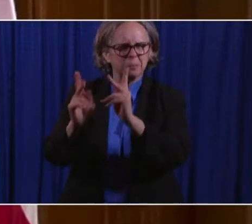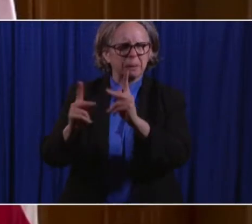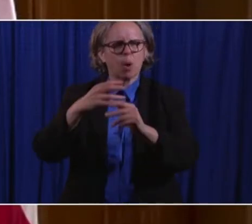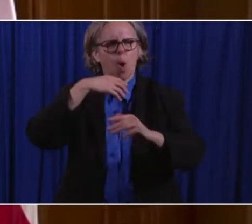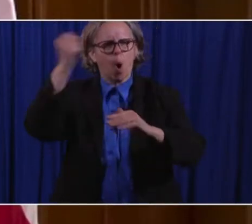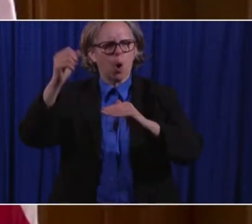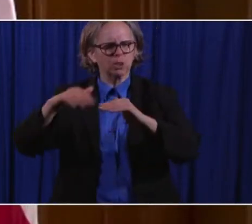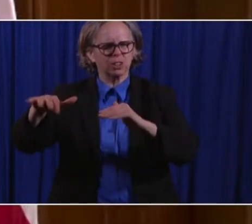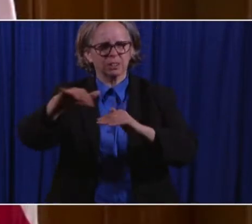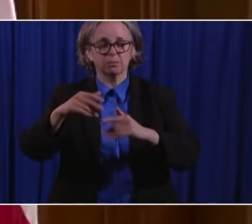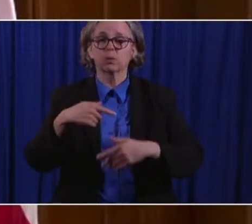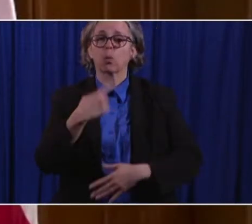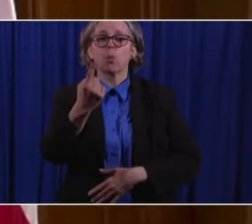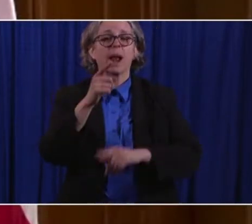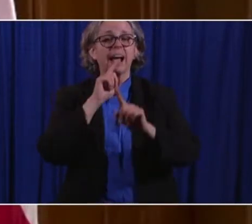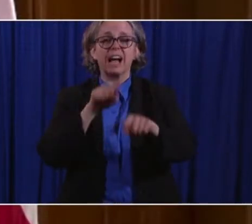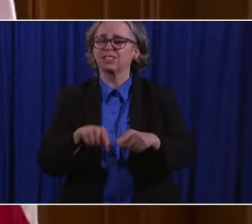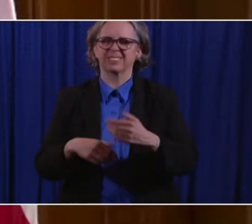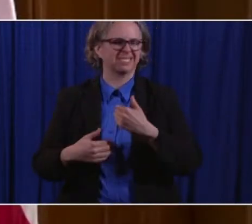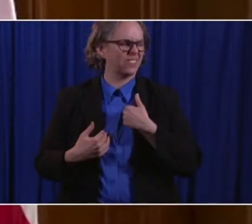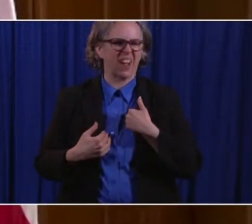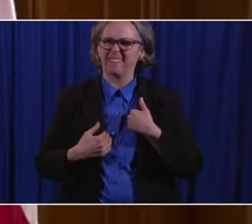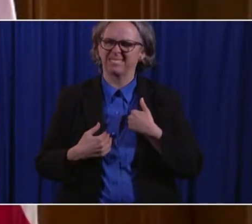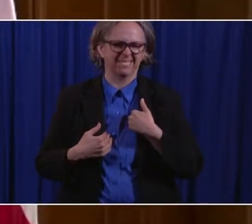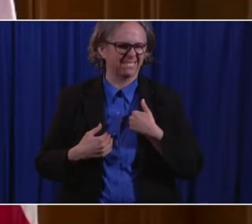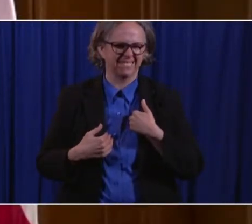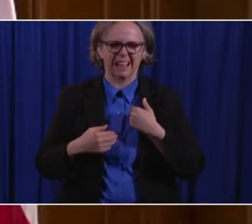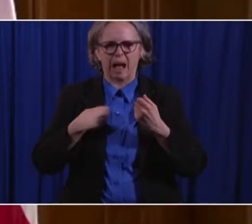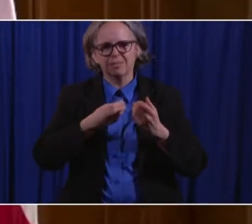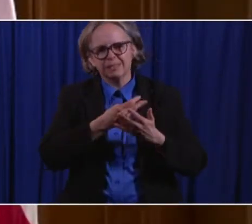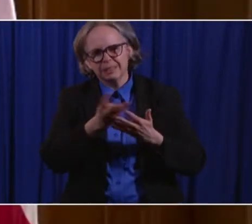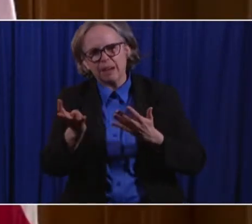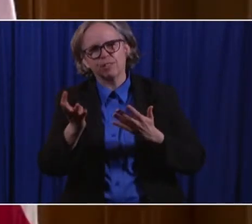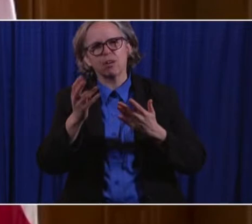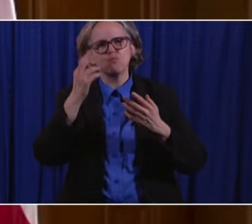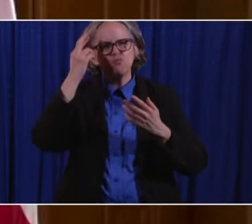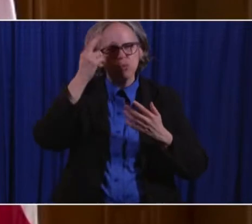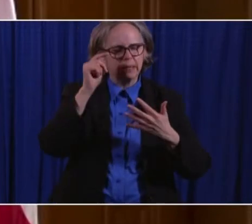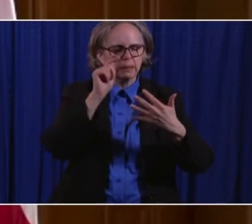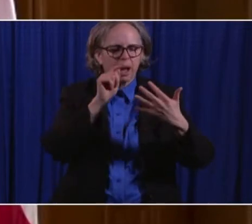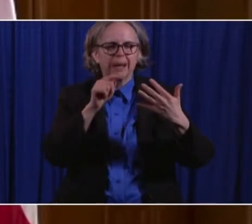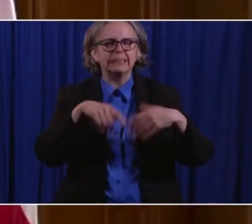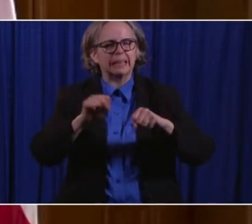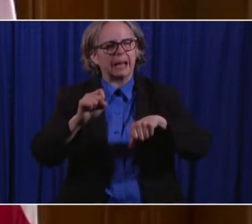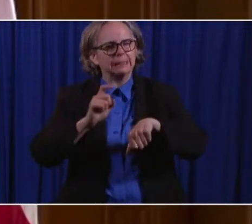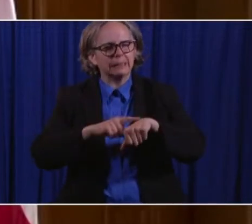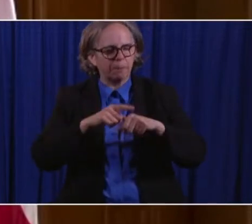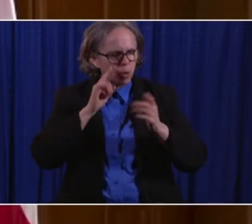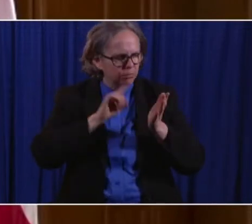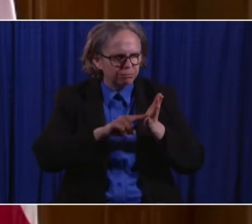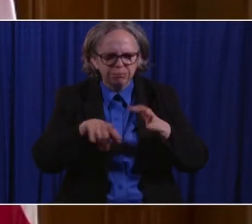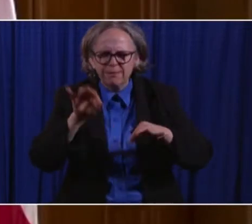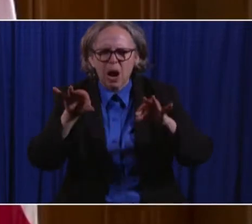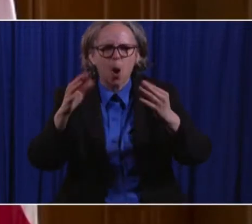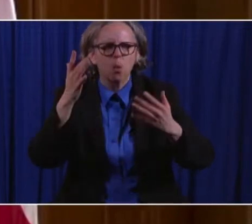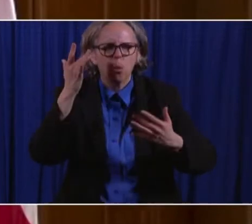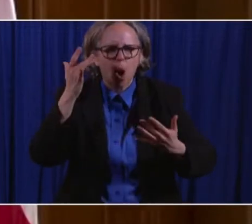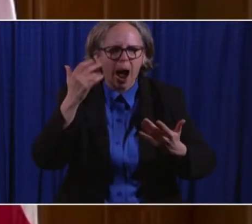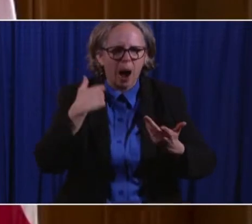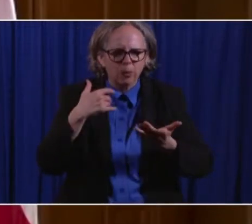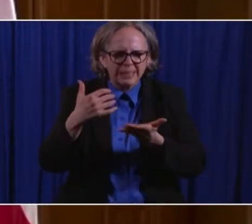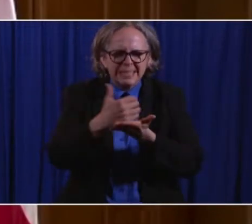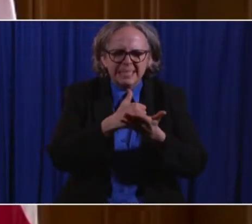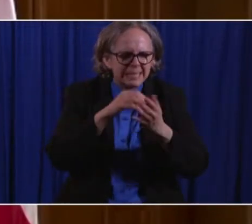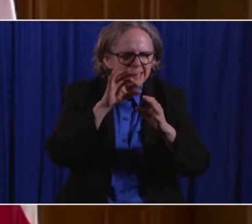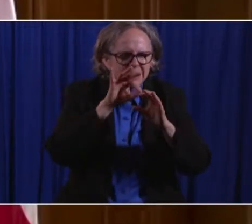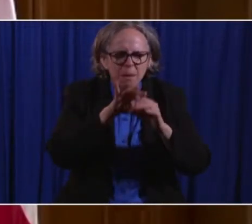different things, and I think it's a process. I think that we have to continue to work at it very hard. We have to make it as easy as we can for